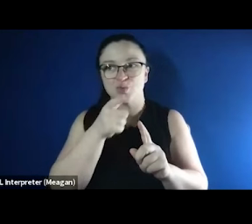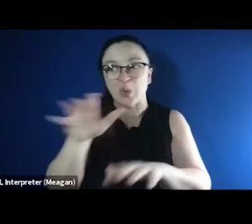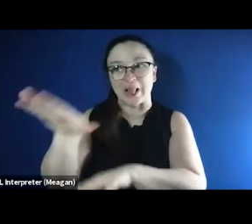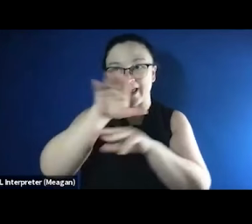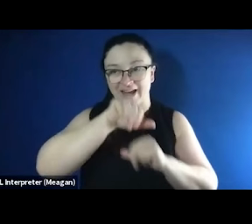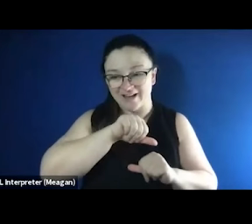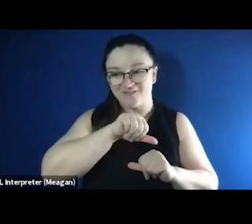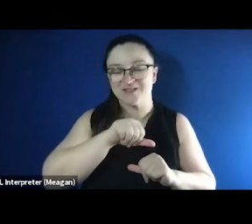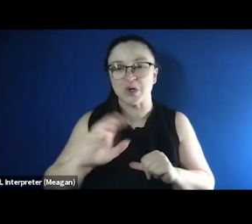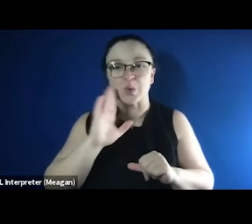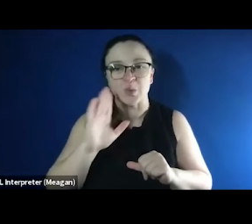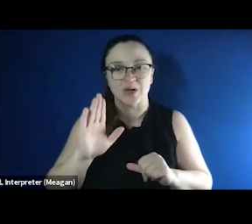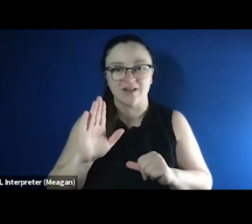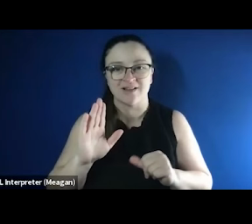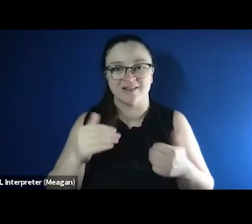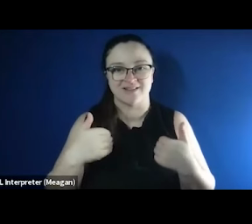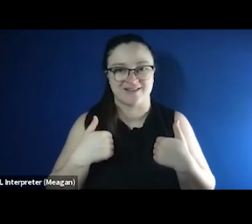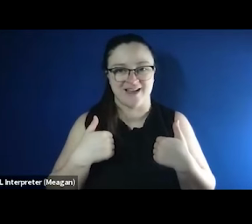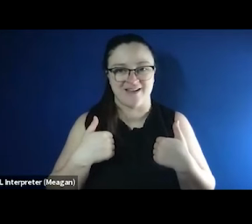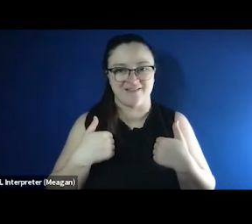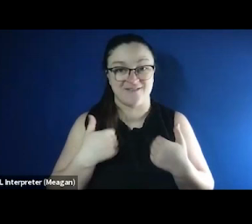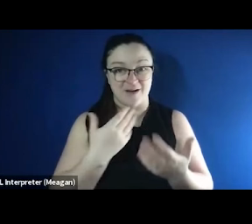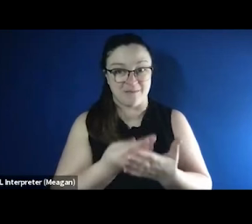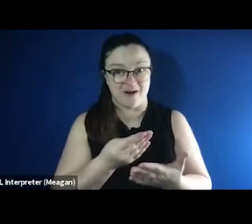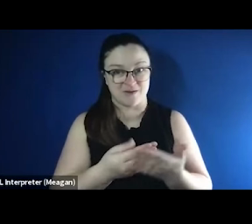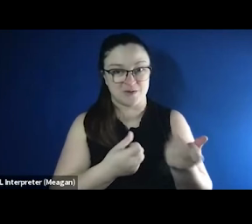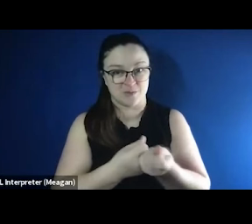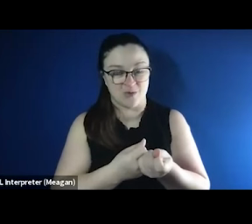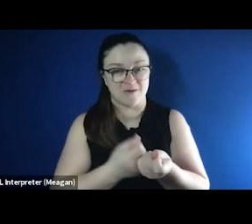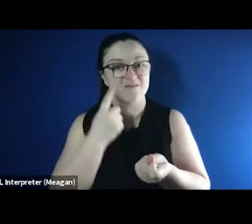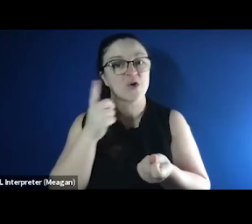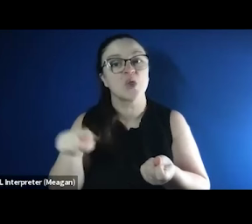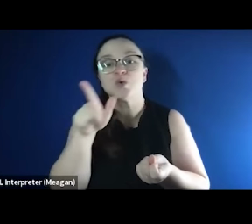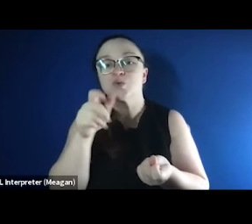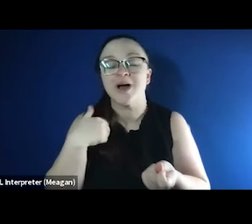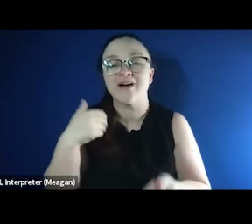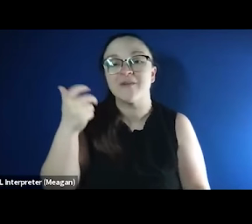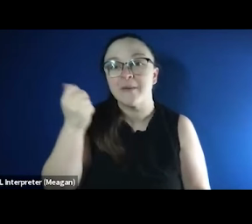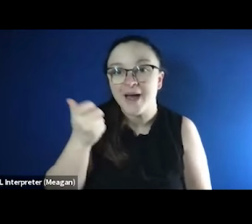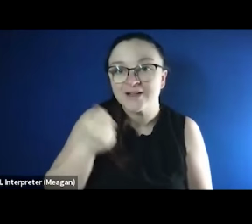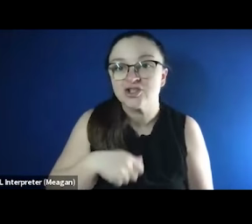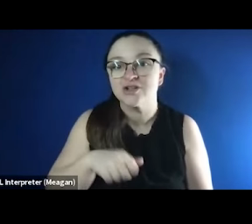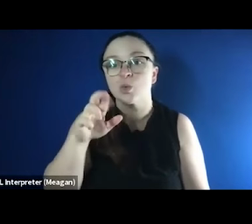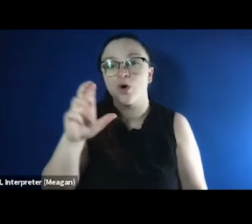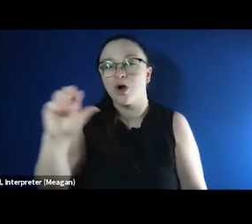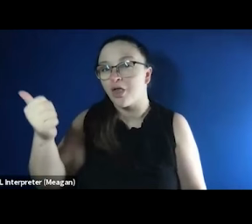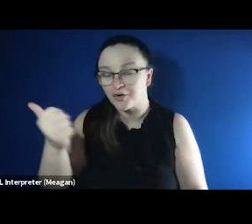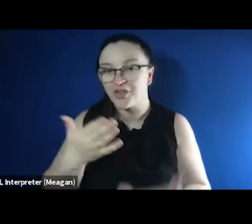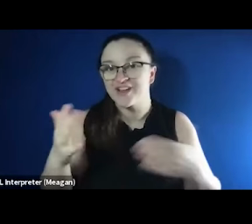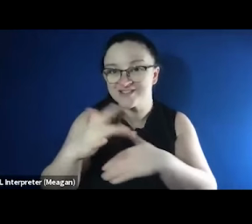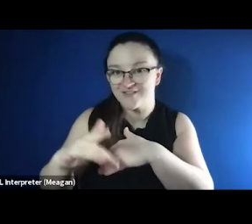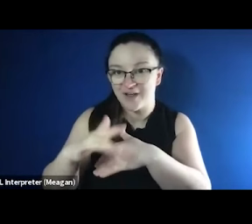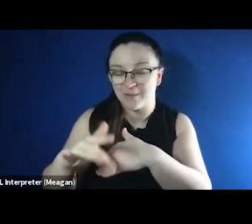to necessarily have very few monetary supports. But for those who do have pensions or other assets available to them, they